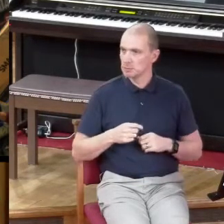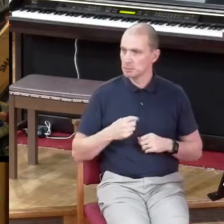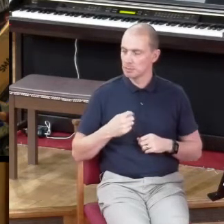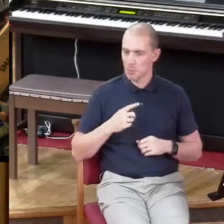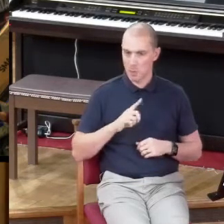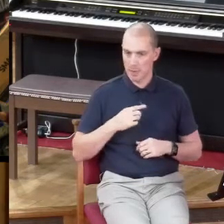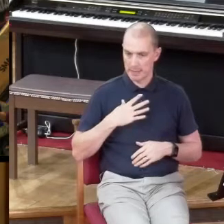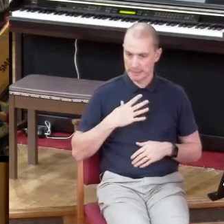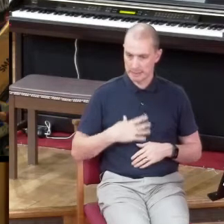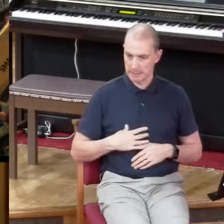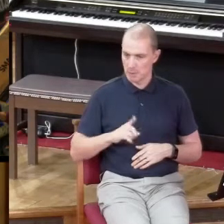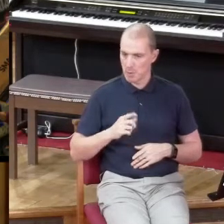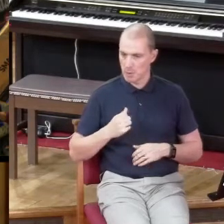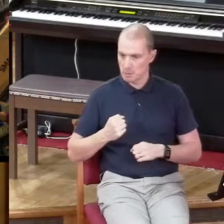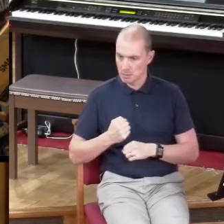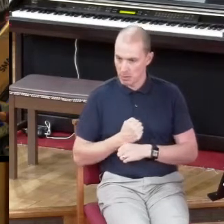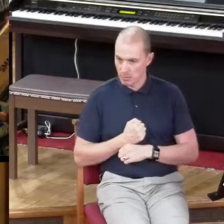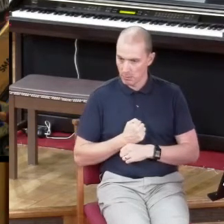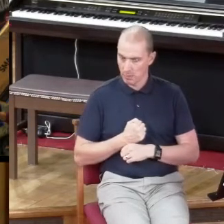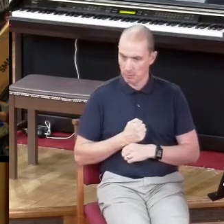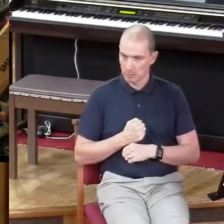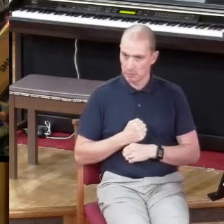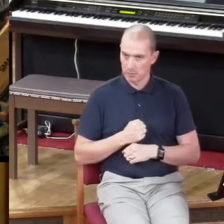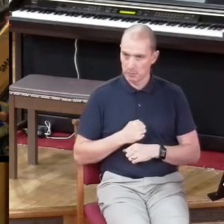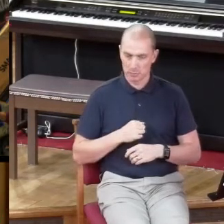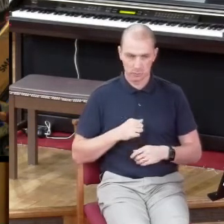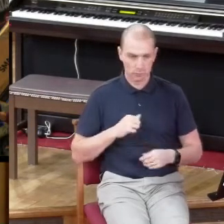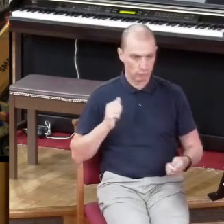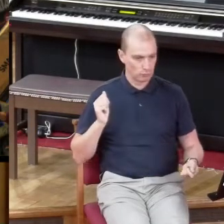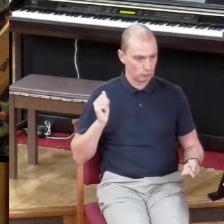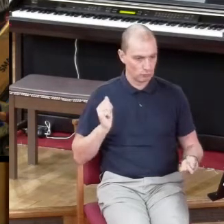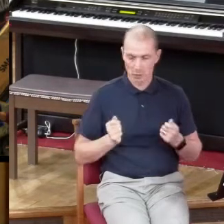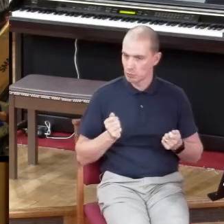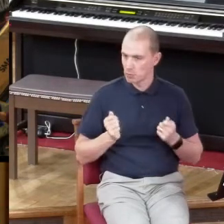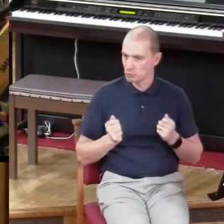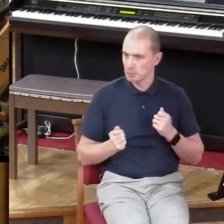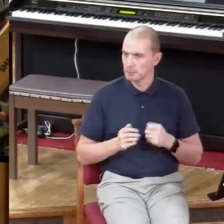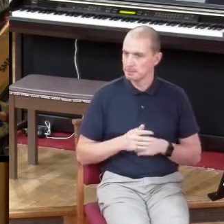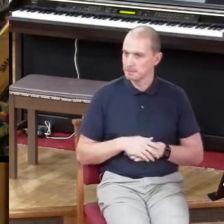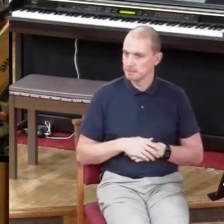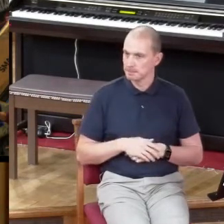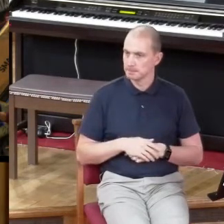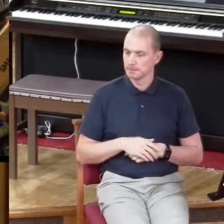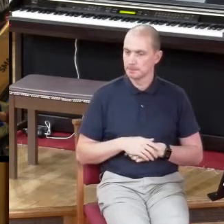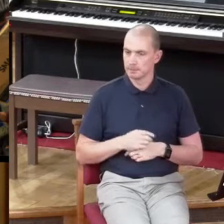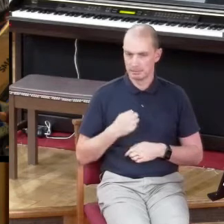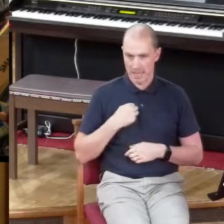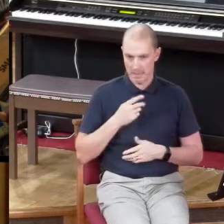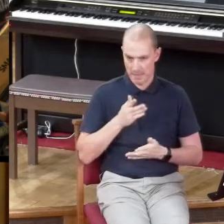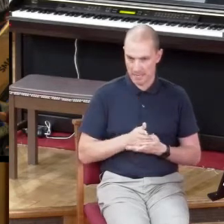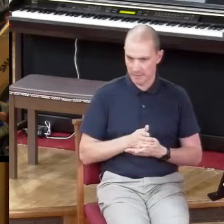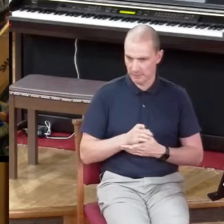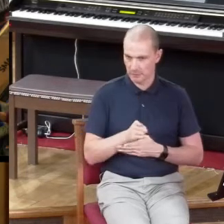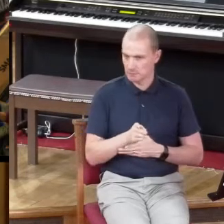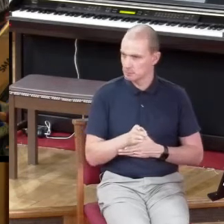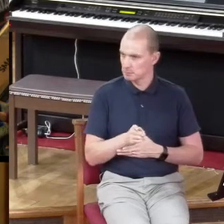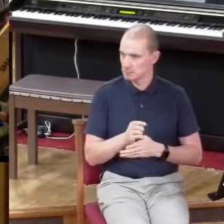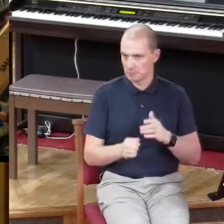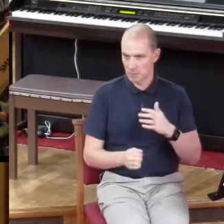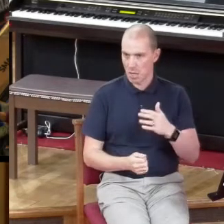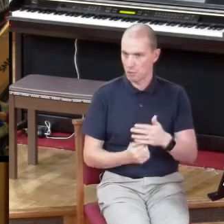done this past week and how I'm dealing with that. What I believe about resurrection depends on